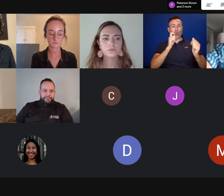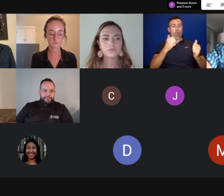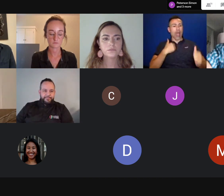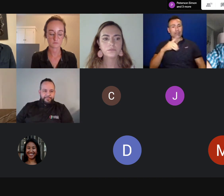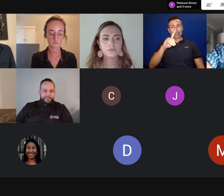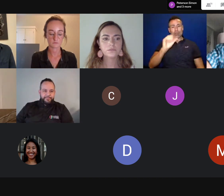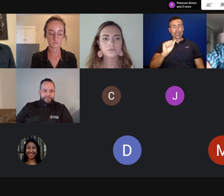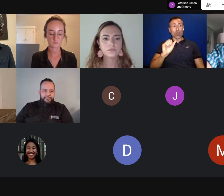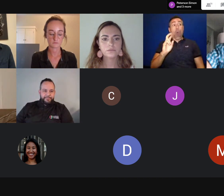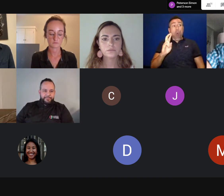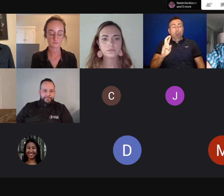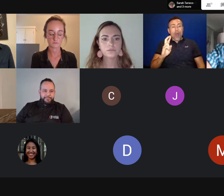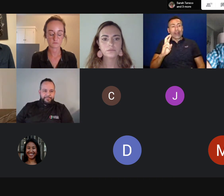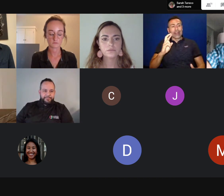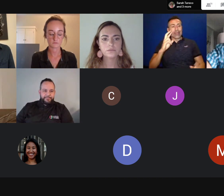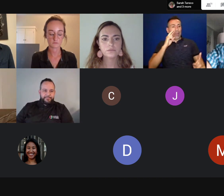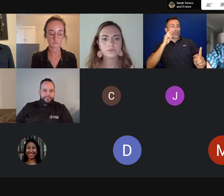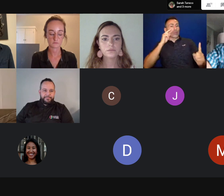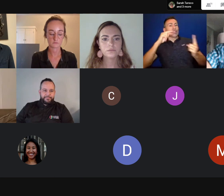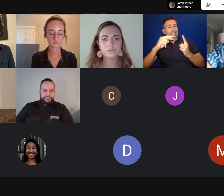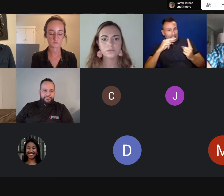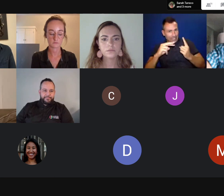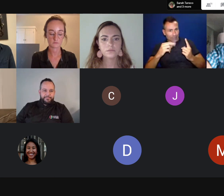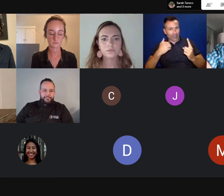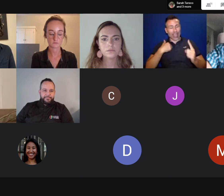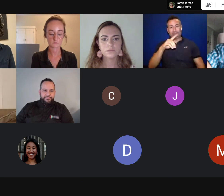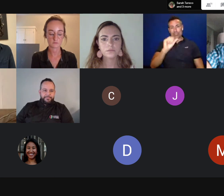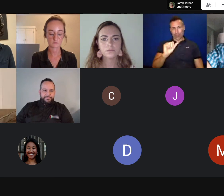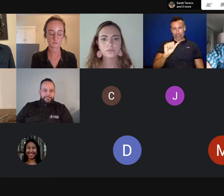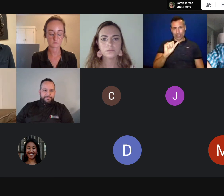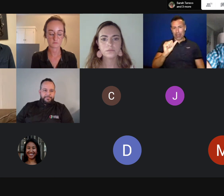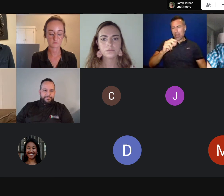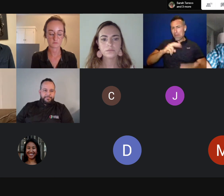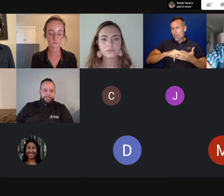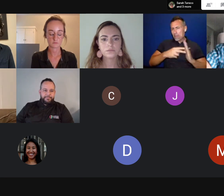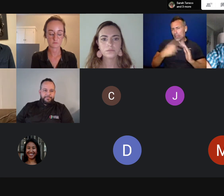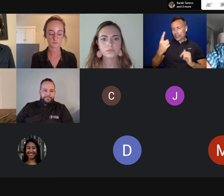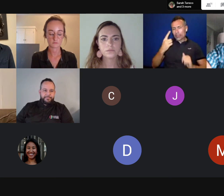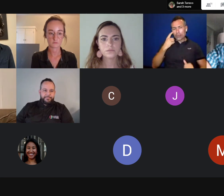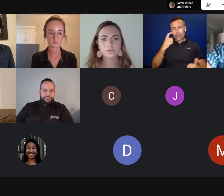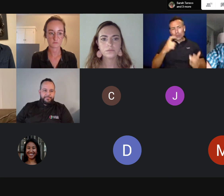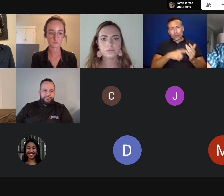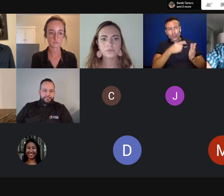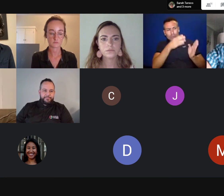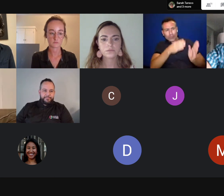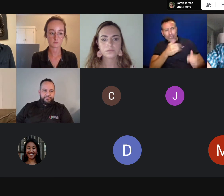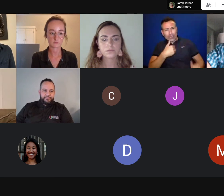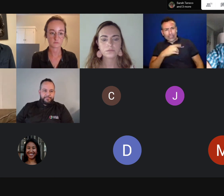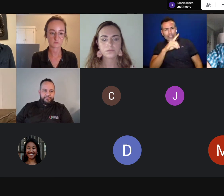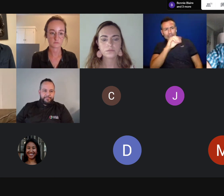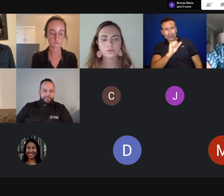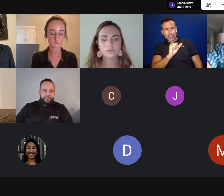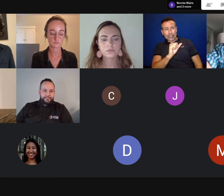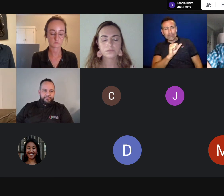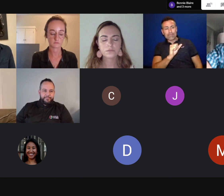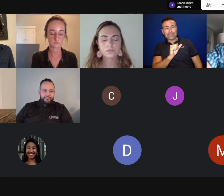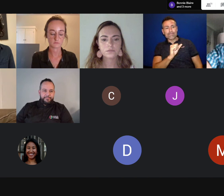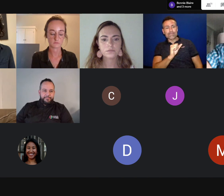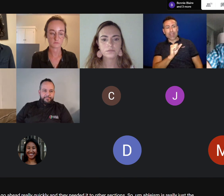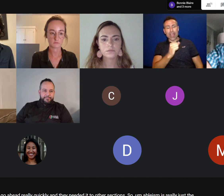when somebody sees a person that has a disability and just interprets that as being seen